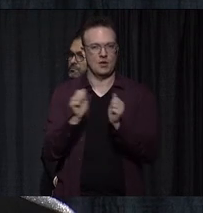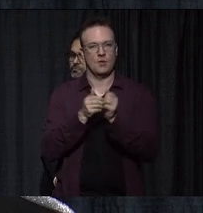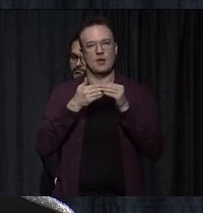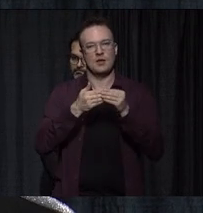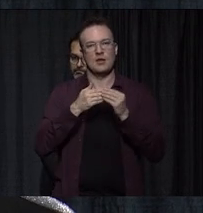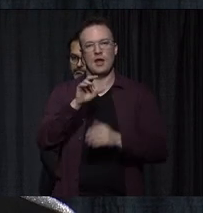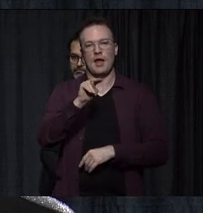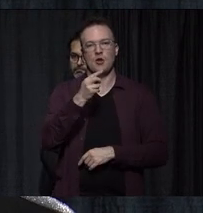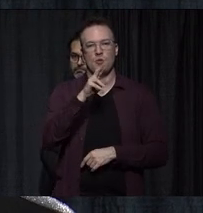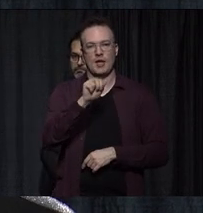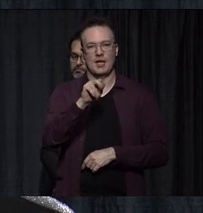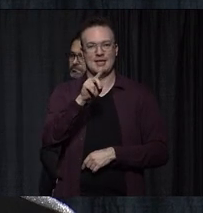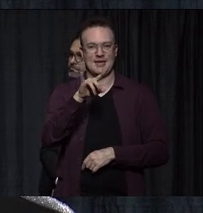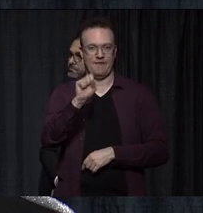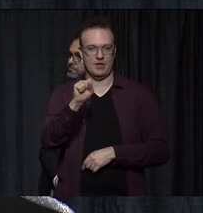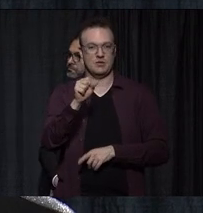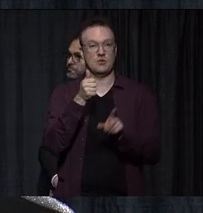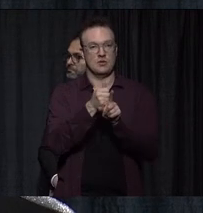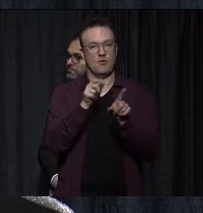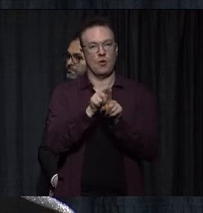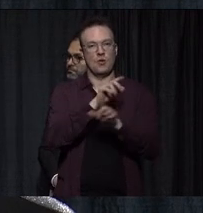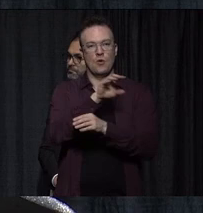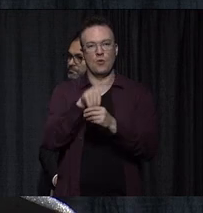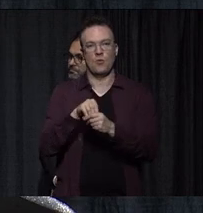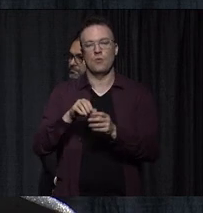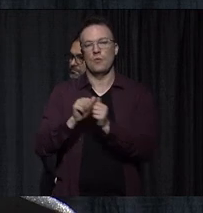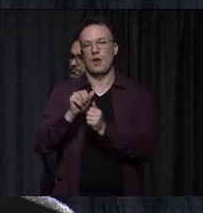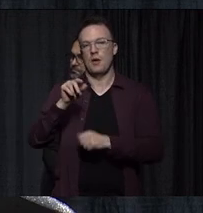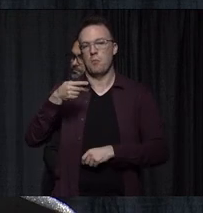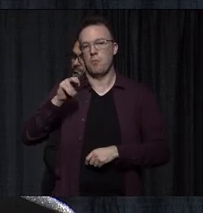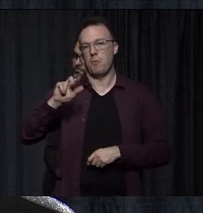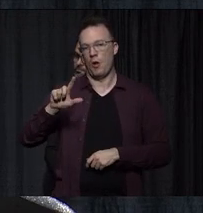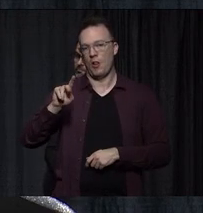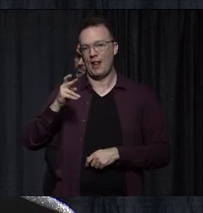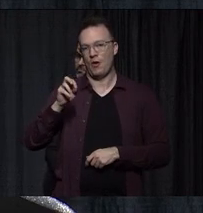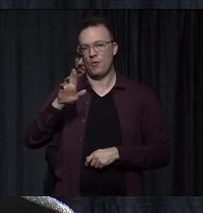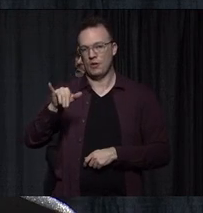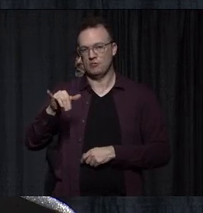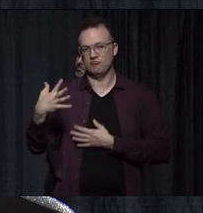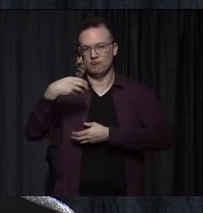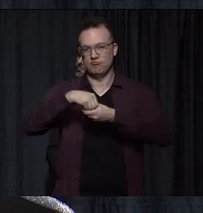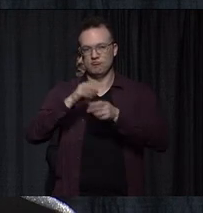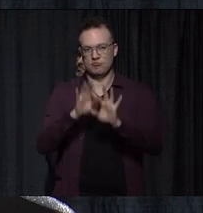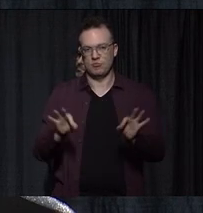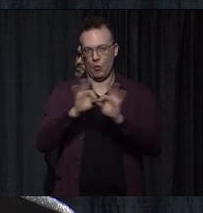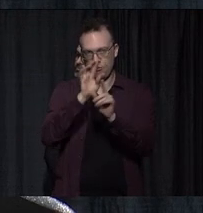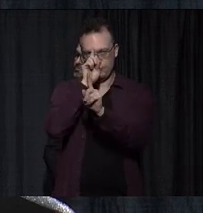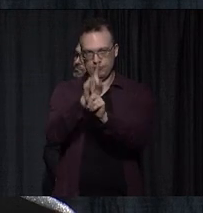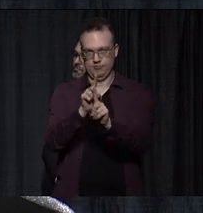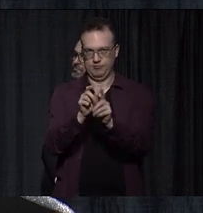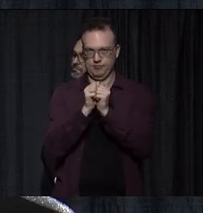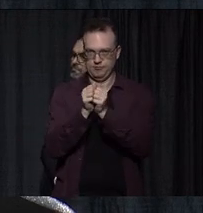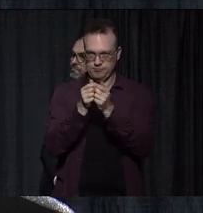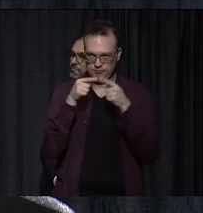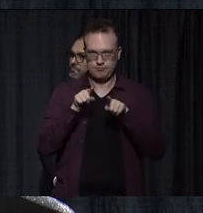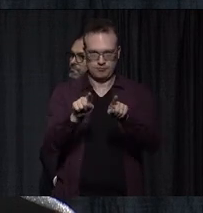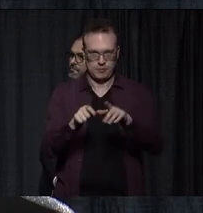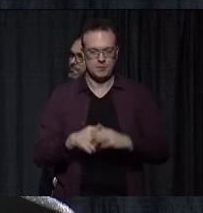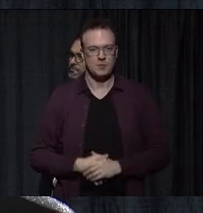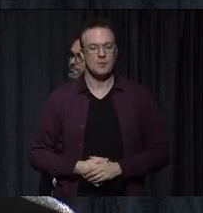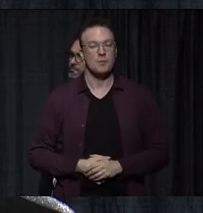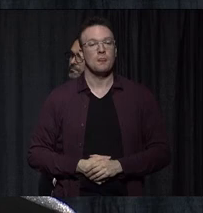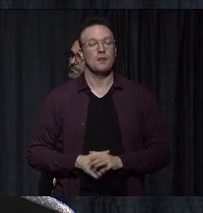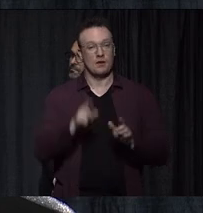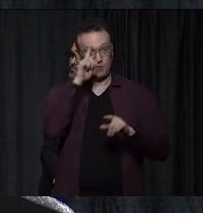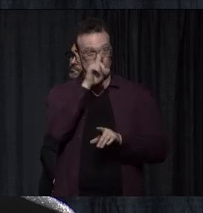Davis, who's here in the crowd, and currently with Paul Lowry, who's working with us on these important missions. As part of this